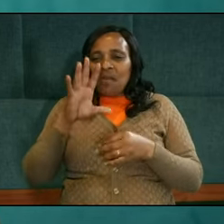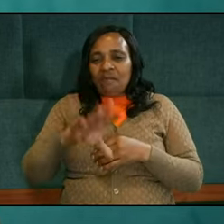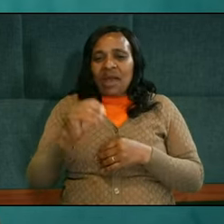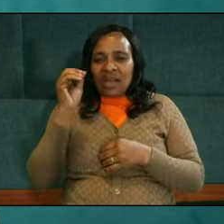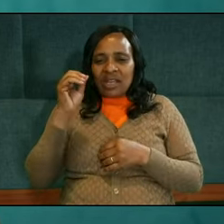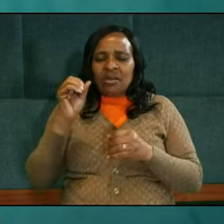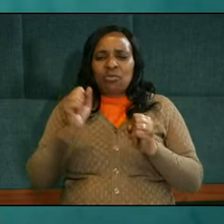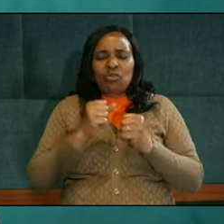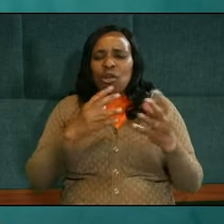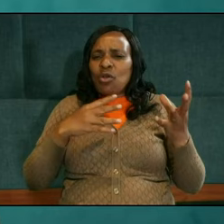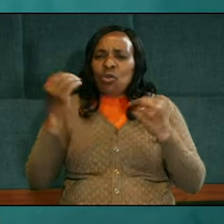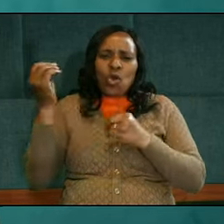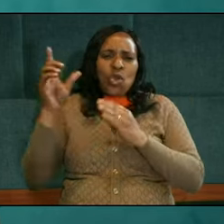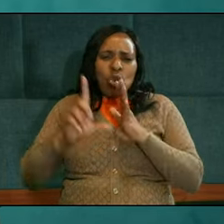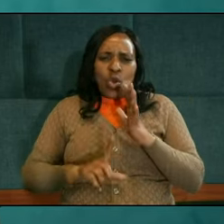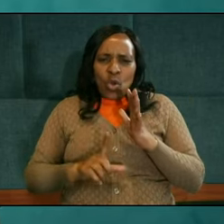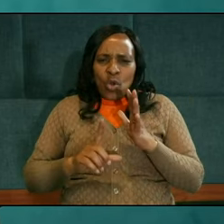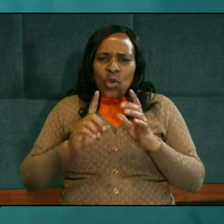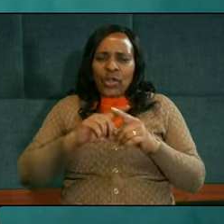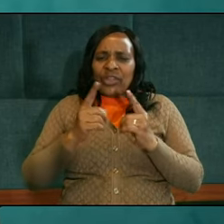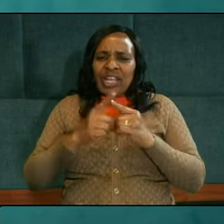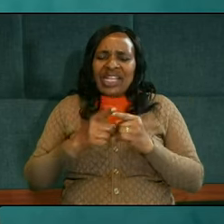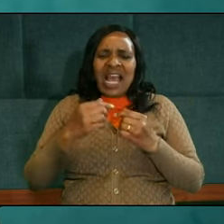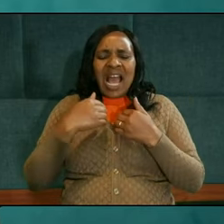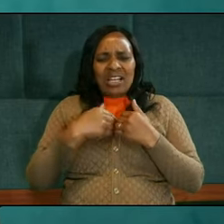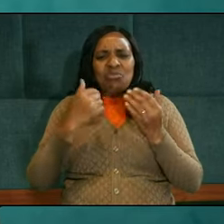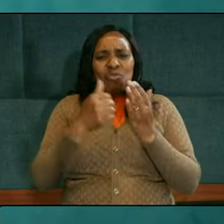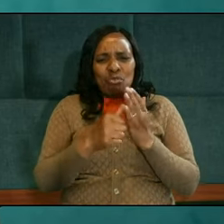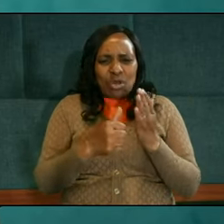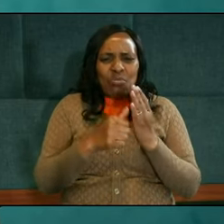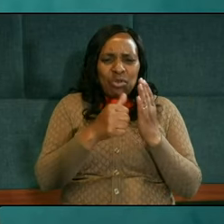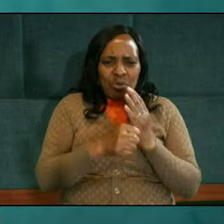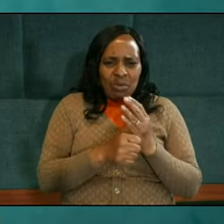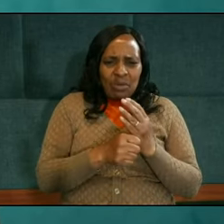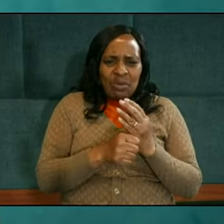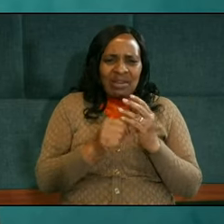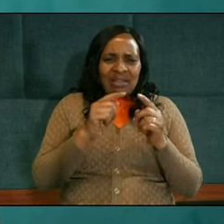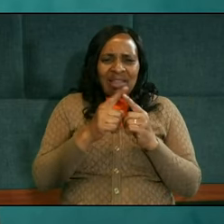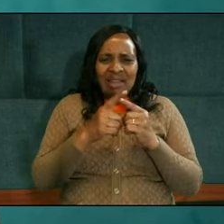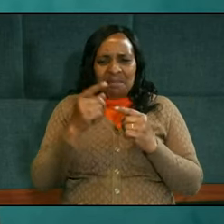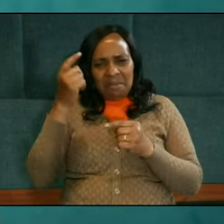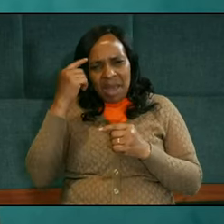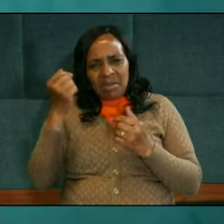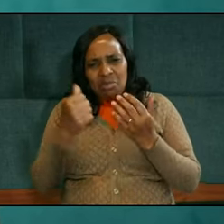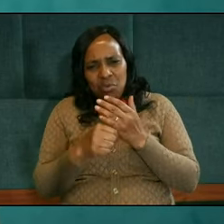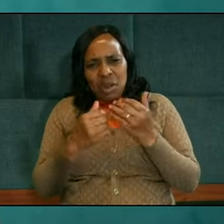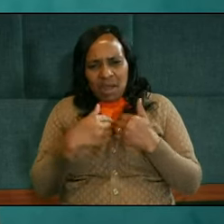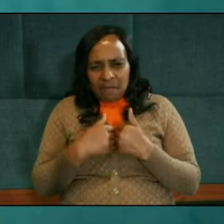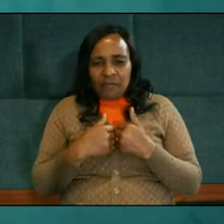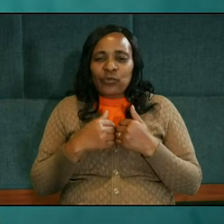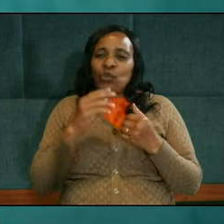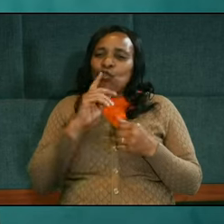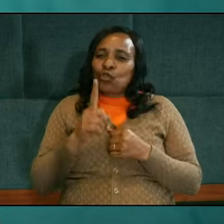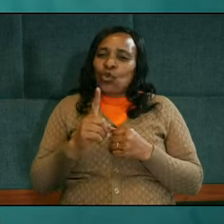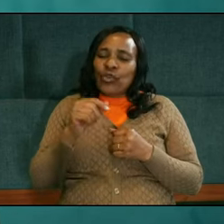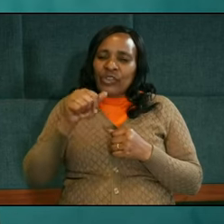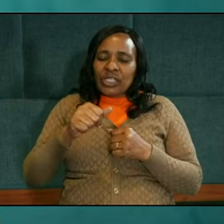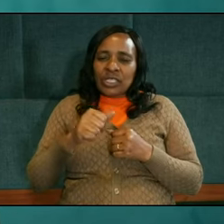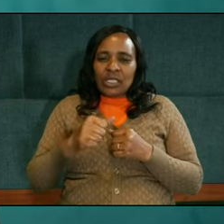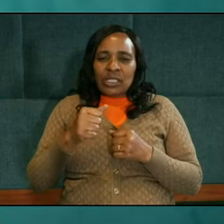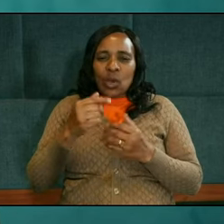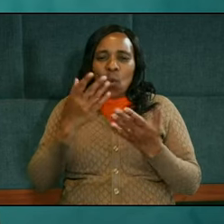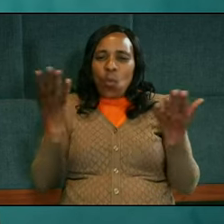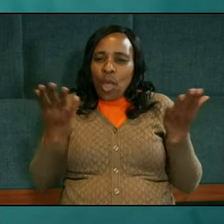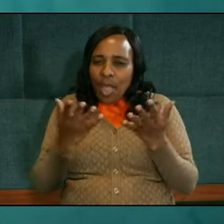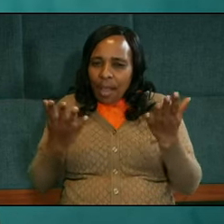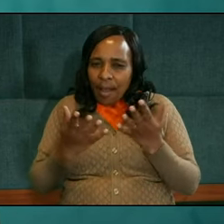have fallen off because of that, and he got all these issues of the mental illness, like you mentioned. So this can be a lesson